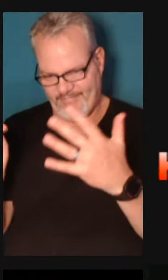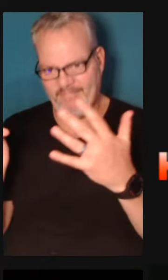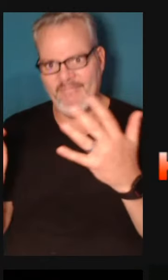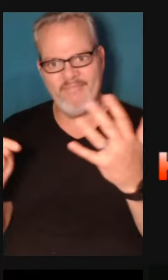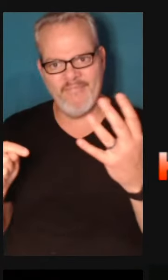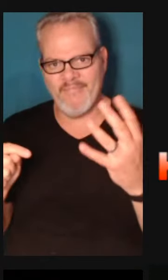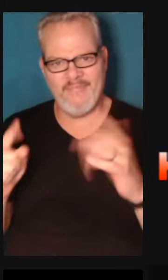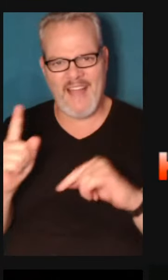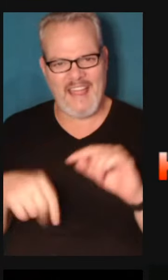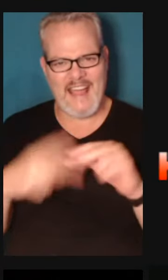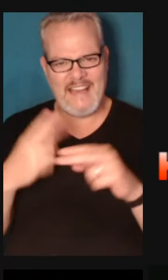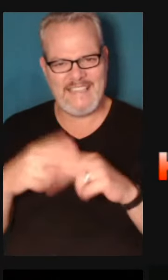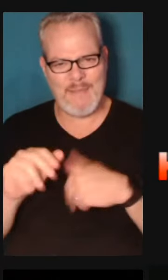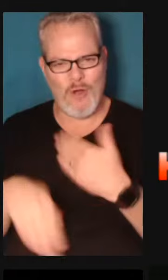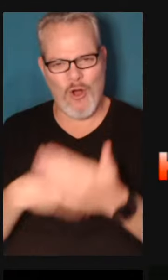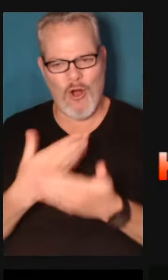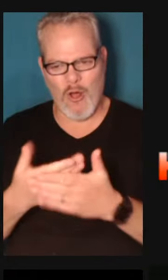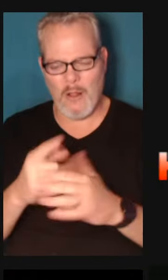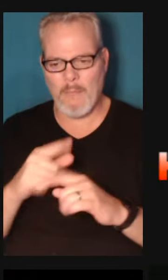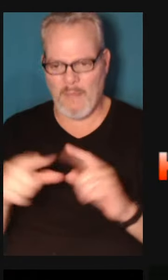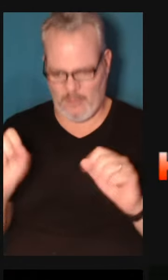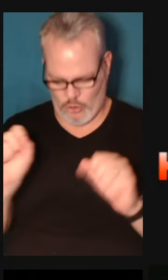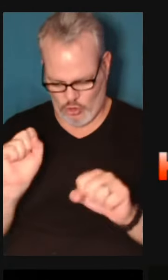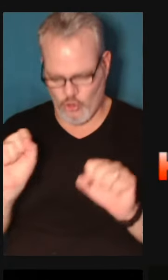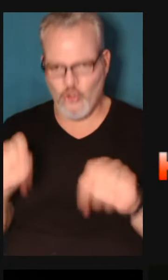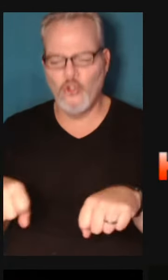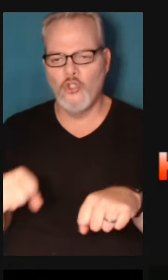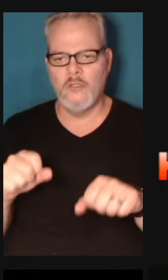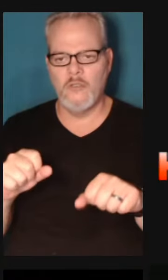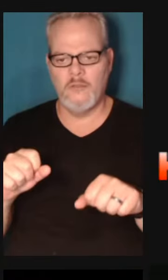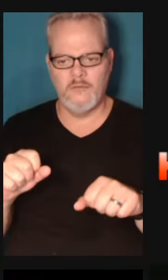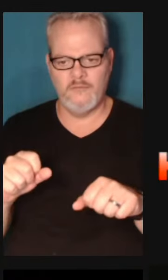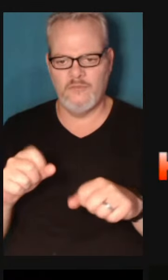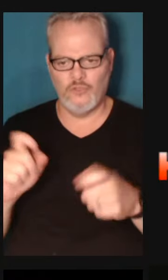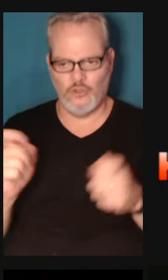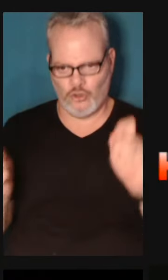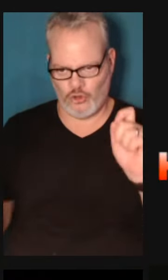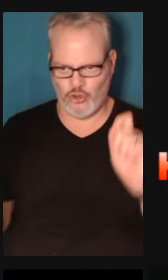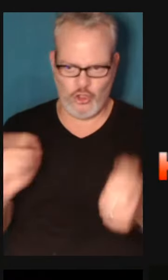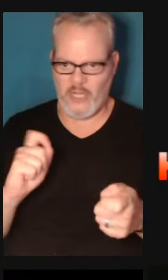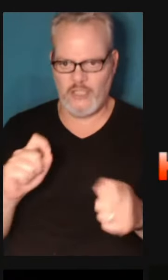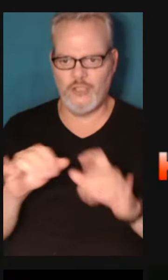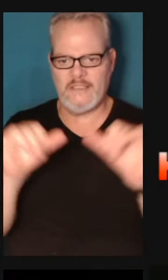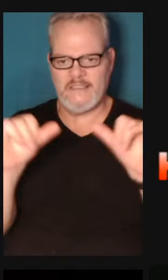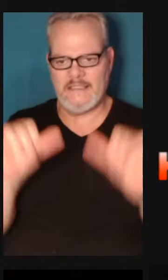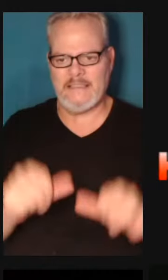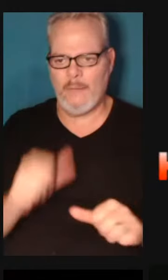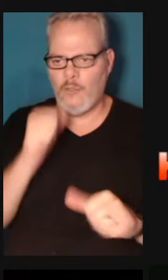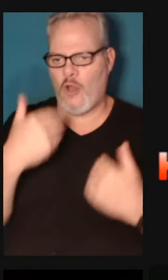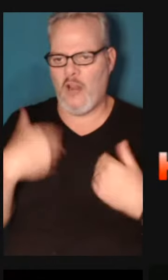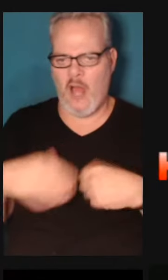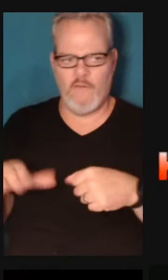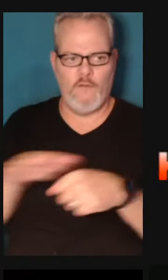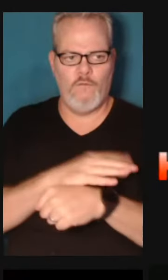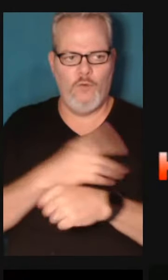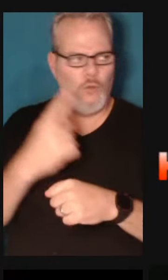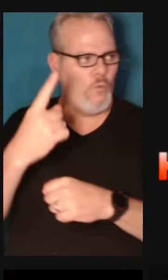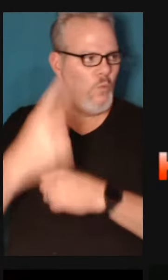but that could upset the system here and cause us to not have a full year and a half to do